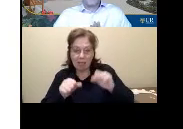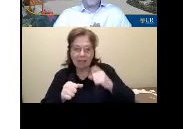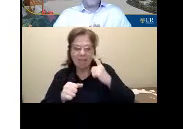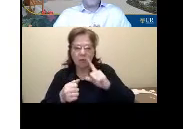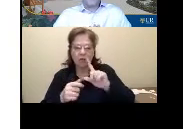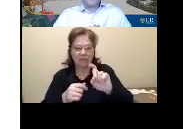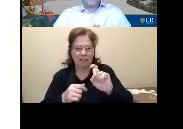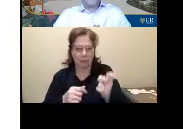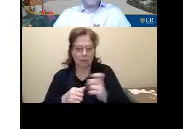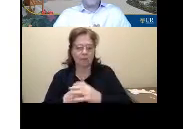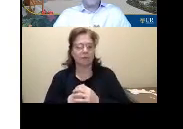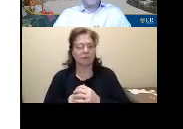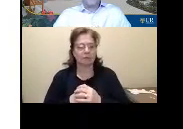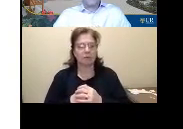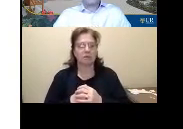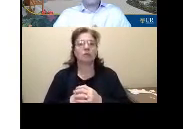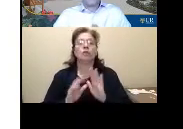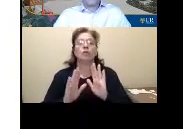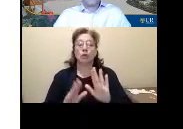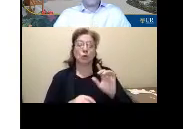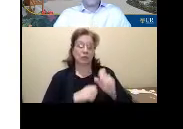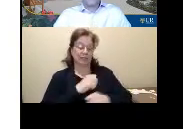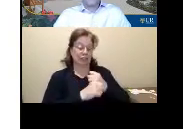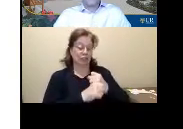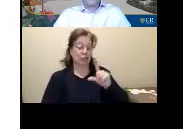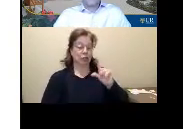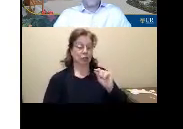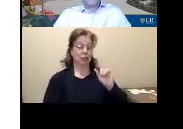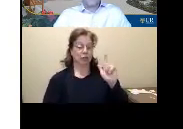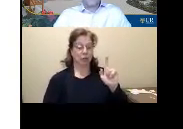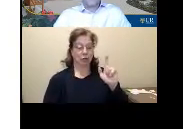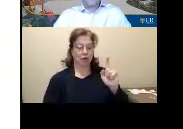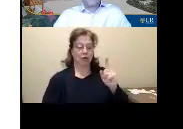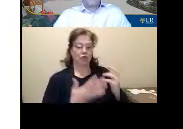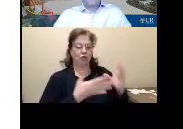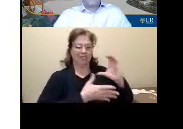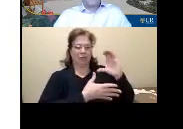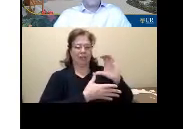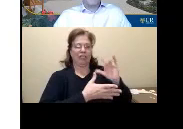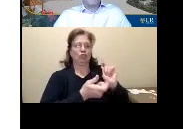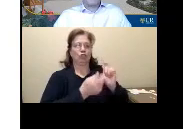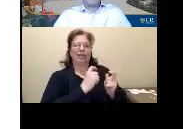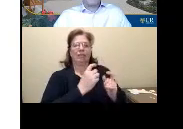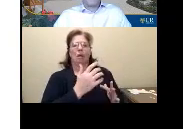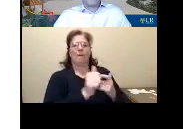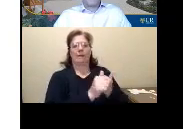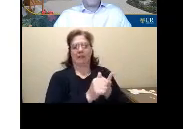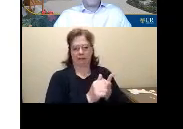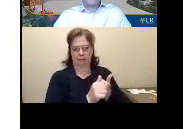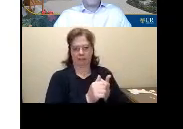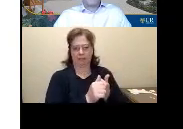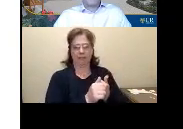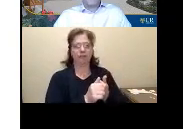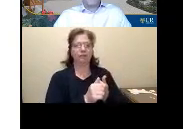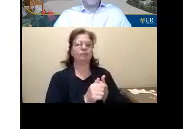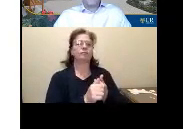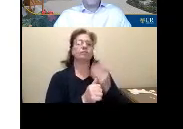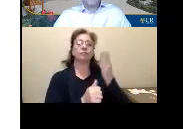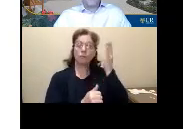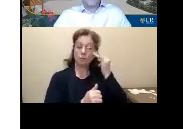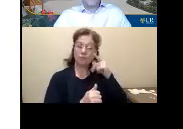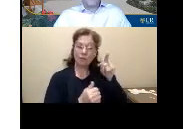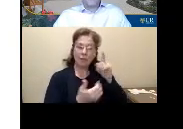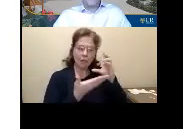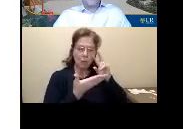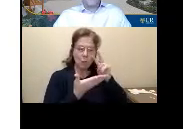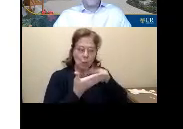So in 2021, the lung cancer screening criteria were updated. And this was when they looked closer at the data and additional